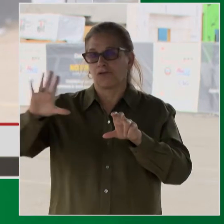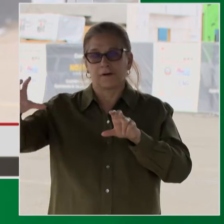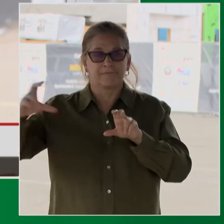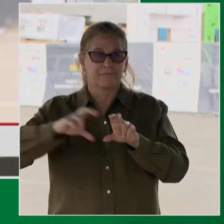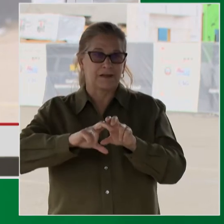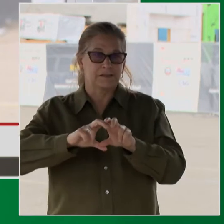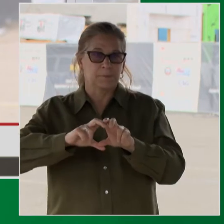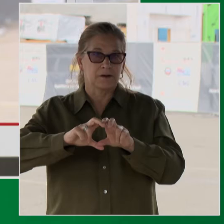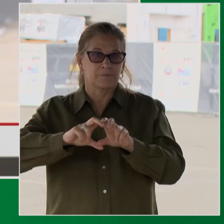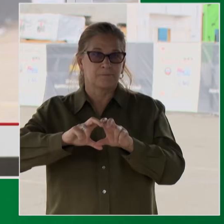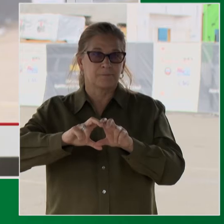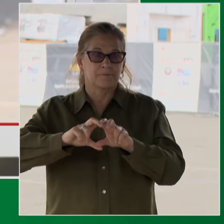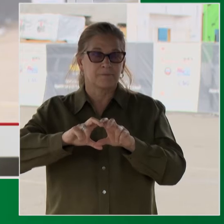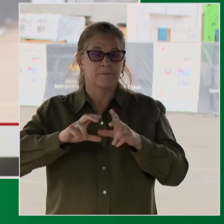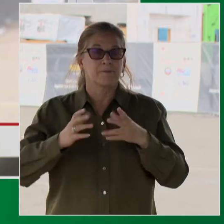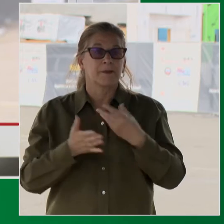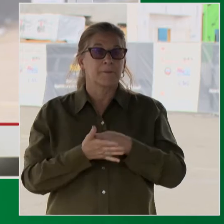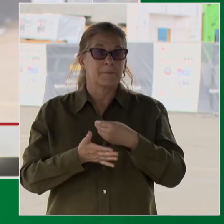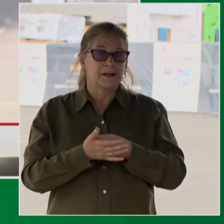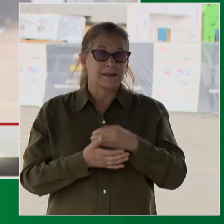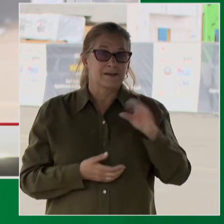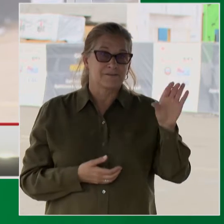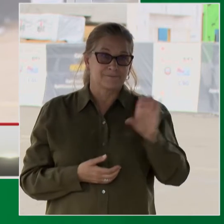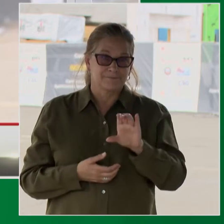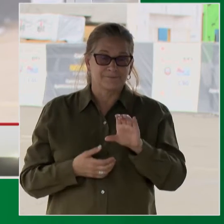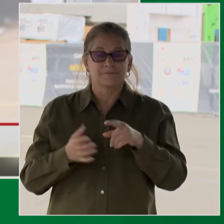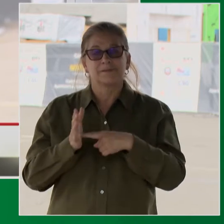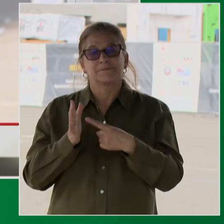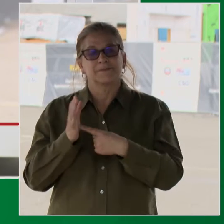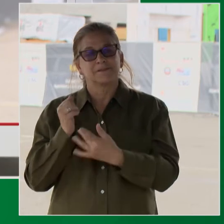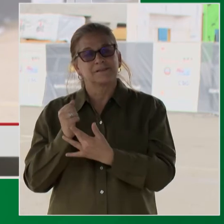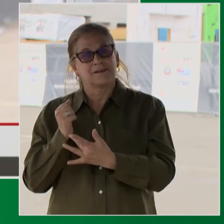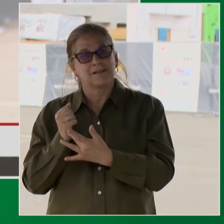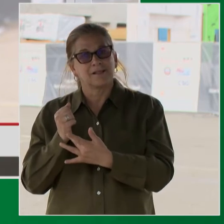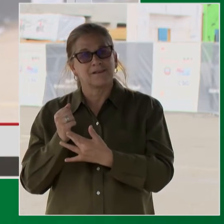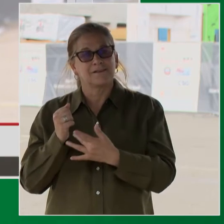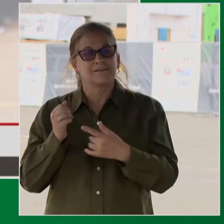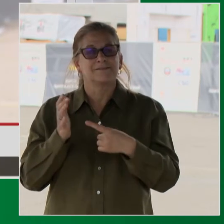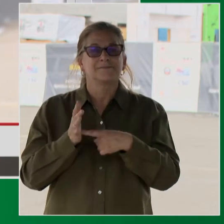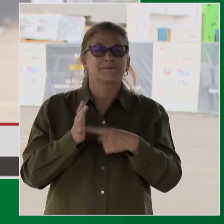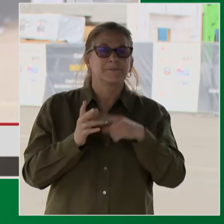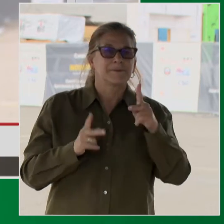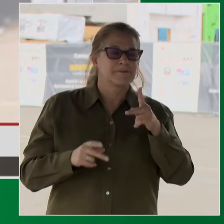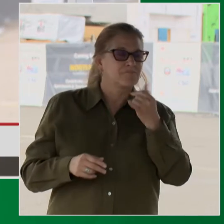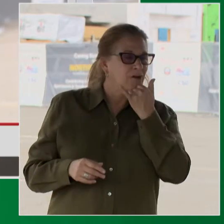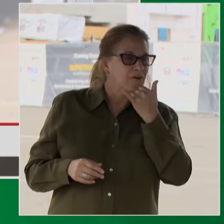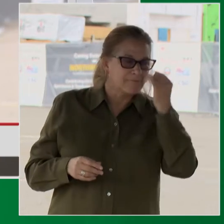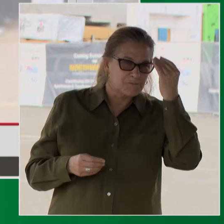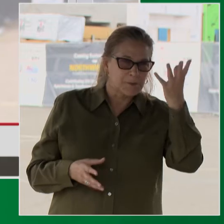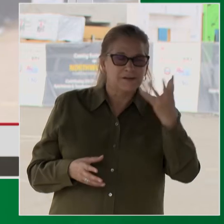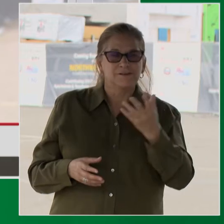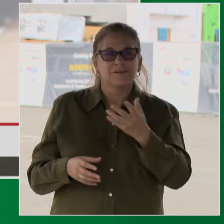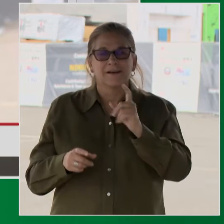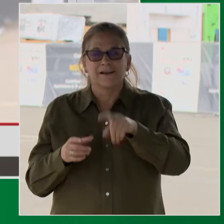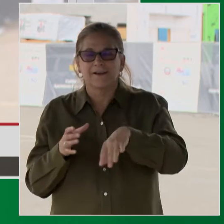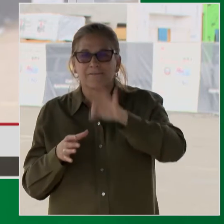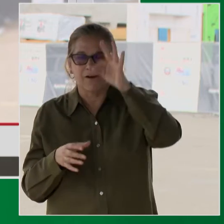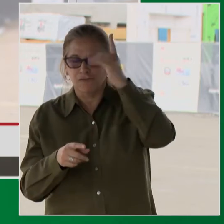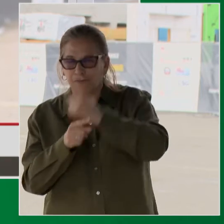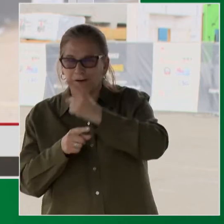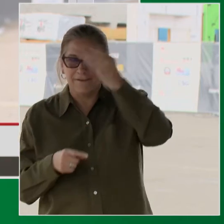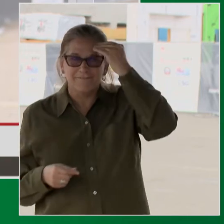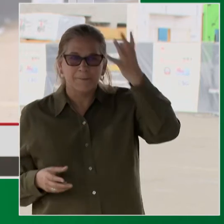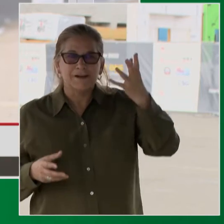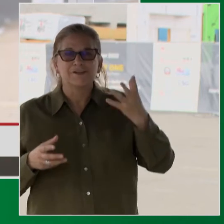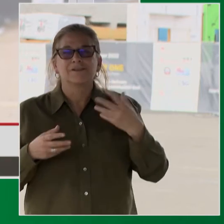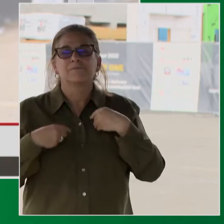sometimes it's capital, sometimes it's technical assistance, sometimes it's assistance finding a real estate opportunity. And so Capital Impact Partners is